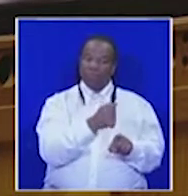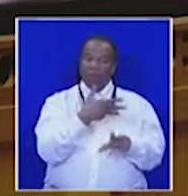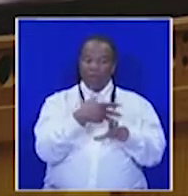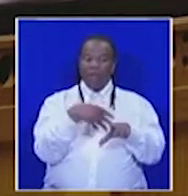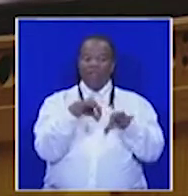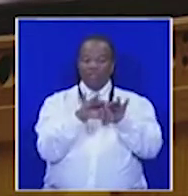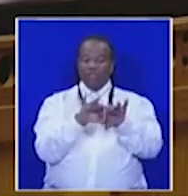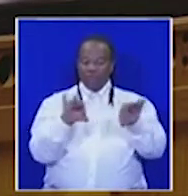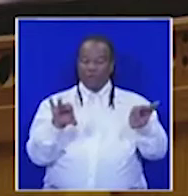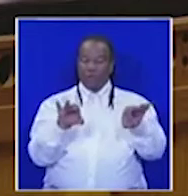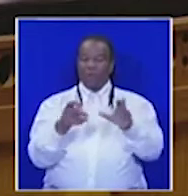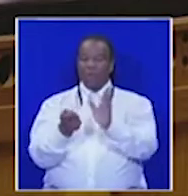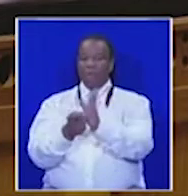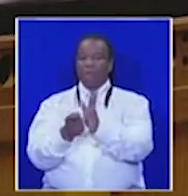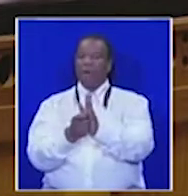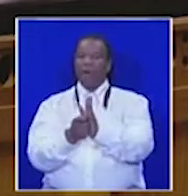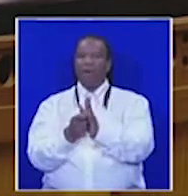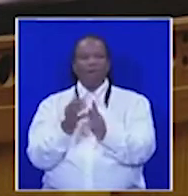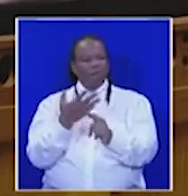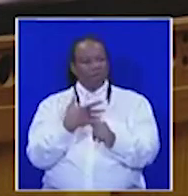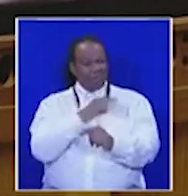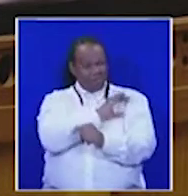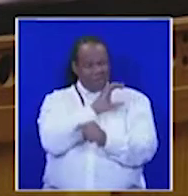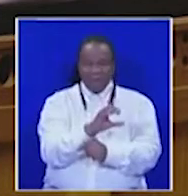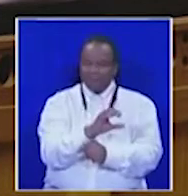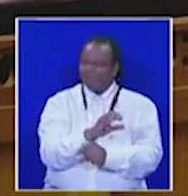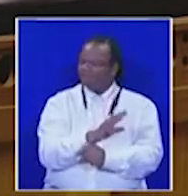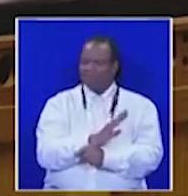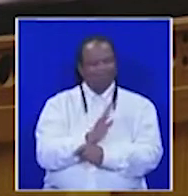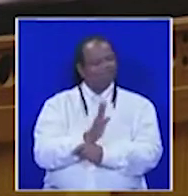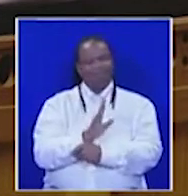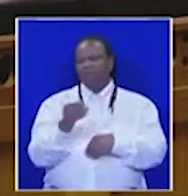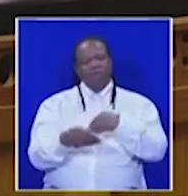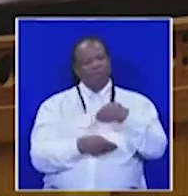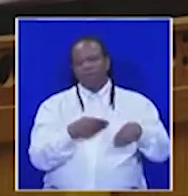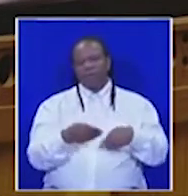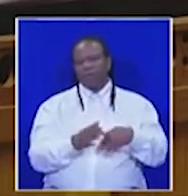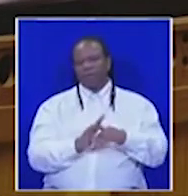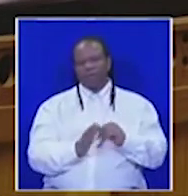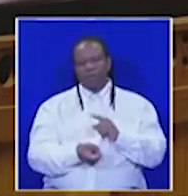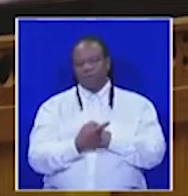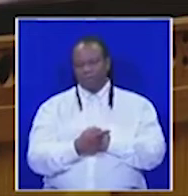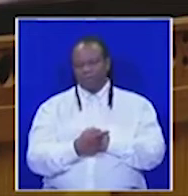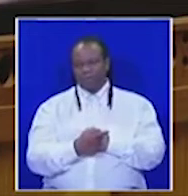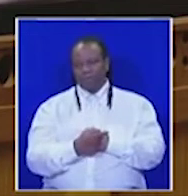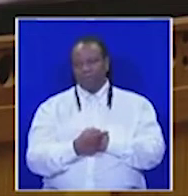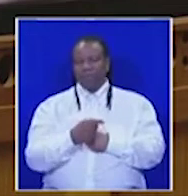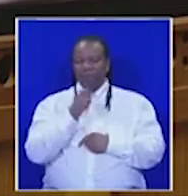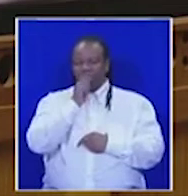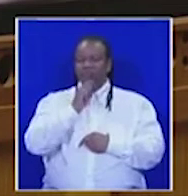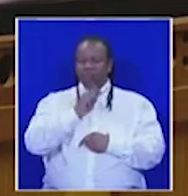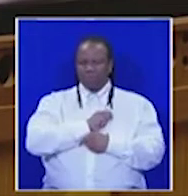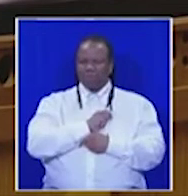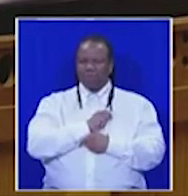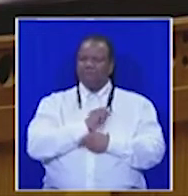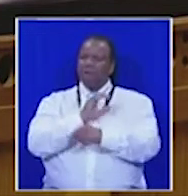empowerment. This is not empowerment, it's corruption. It's nothing less than corruption. Real empowerment gives black South Africans